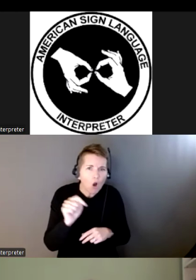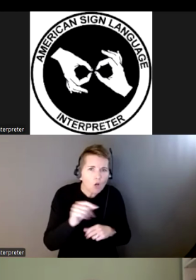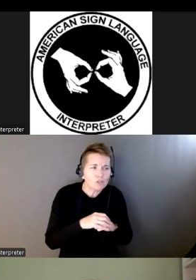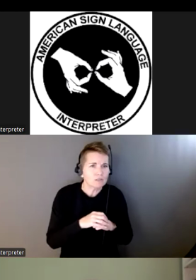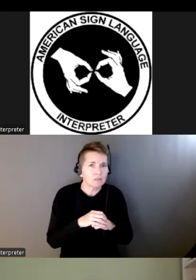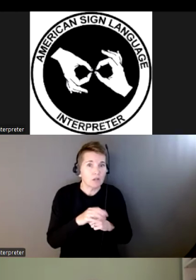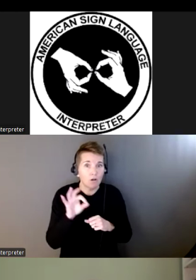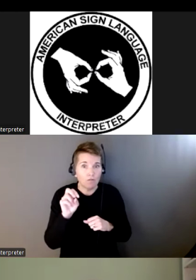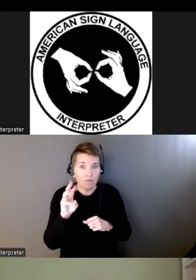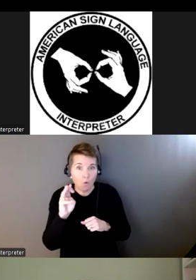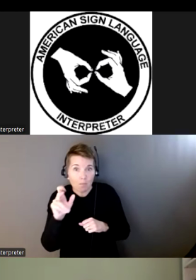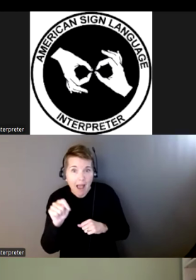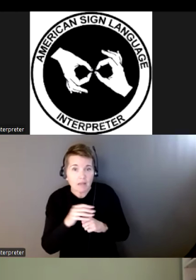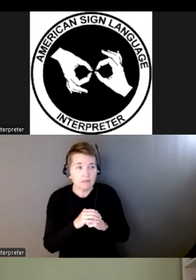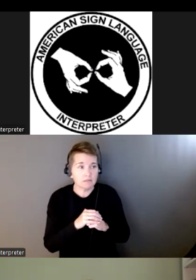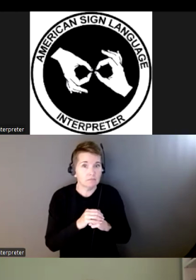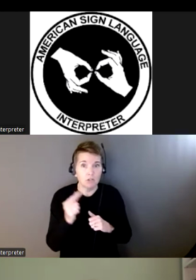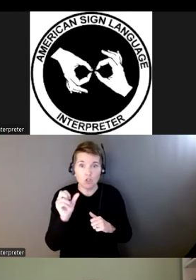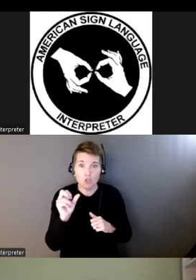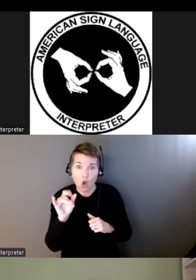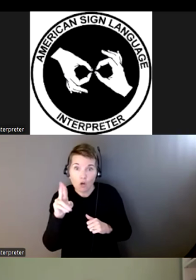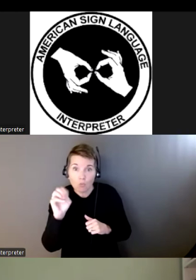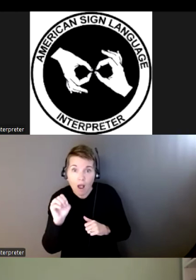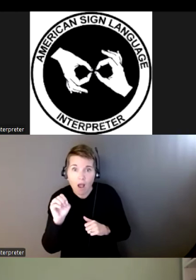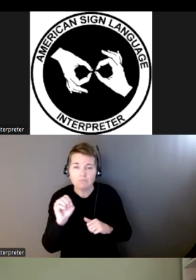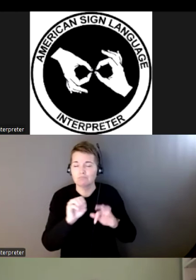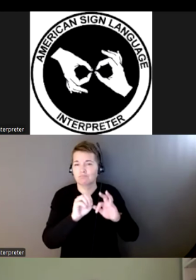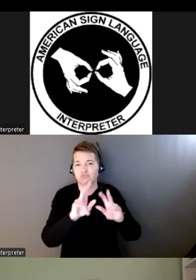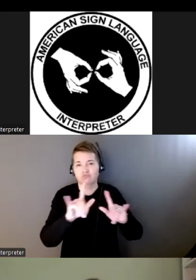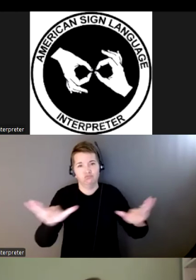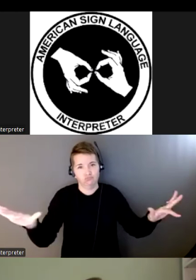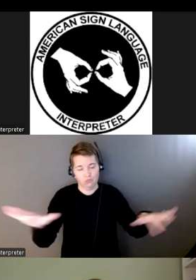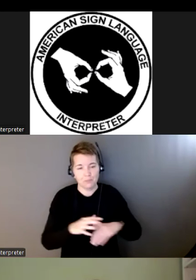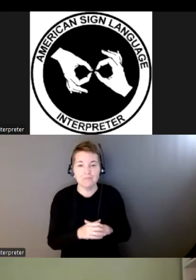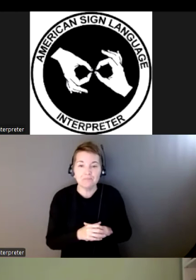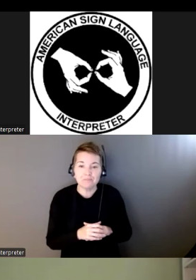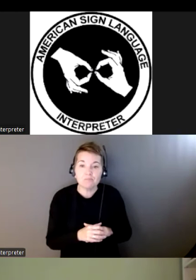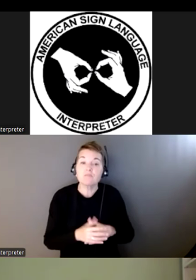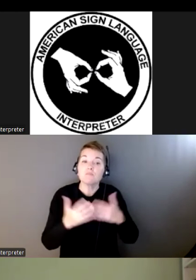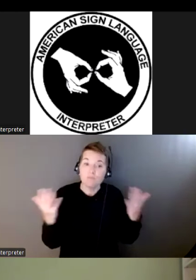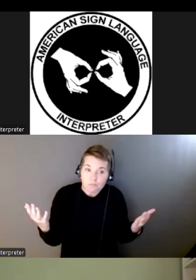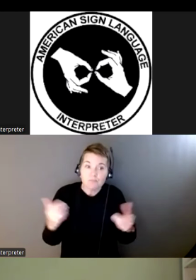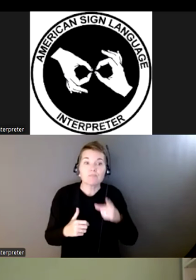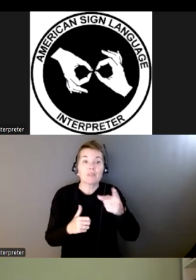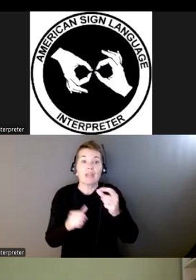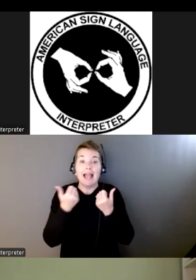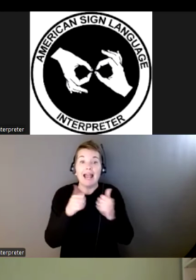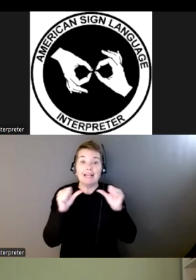as such. The only thing that anything that's permanent, specifically permanent exhibitions and